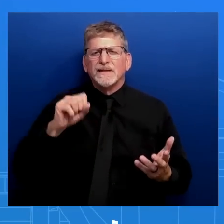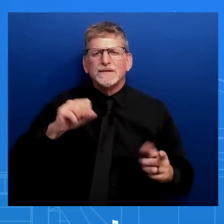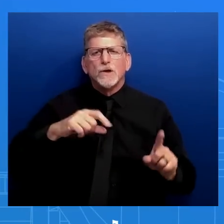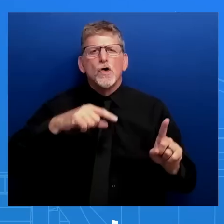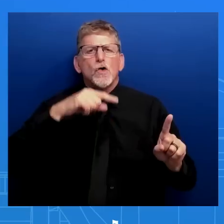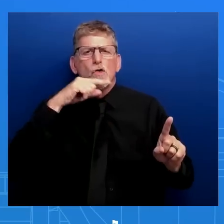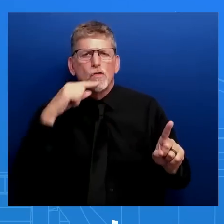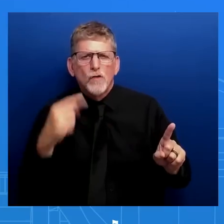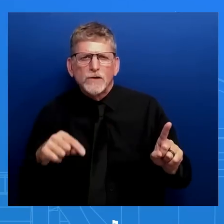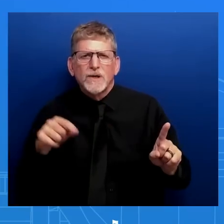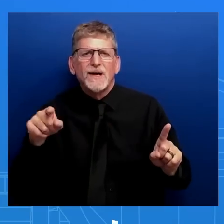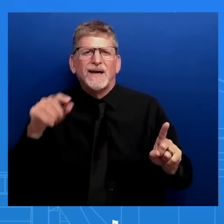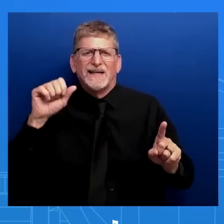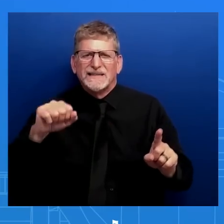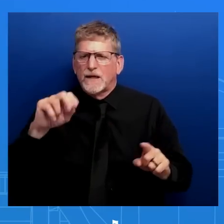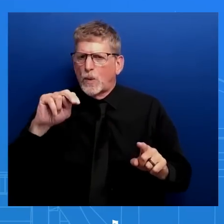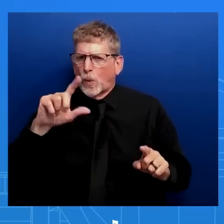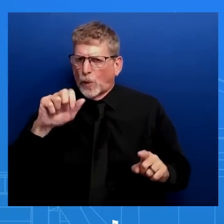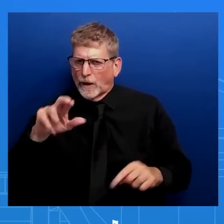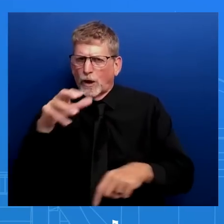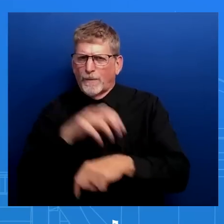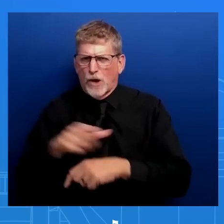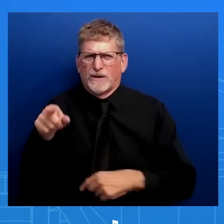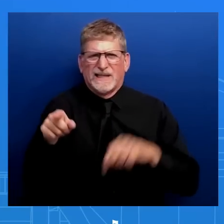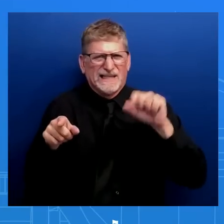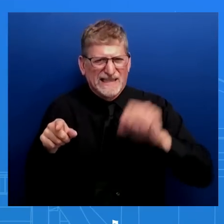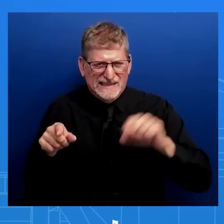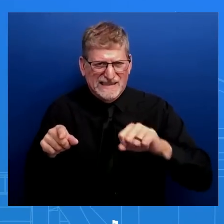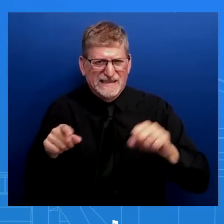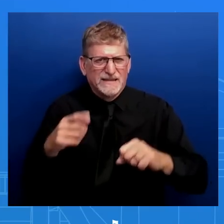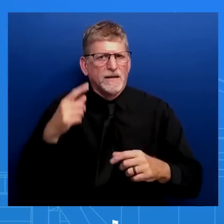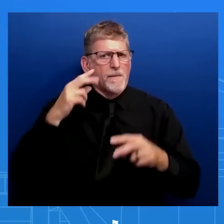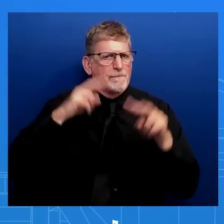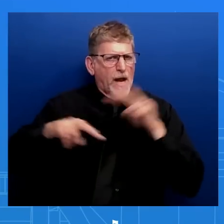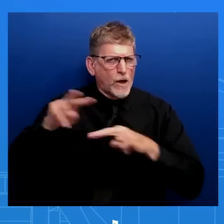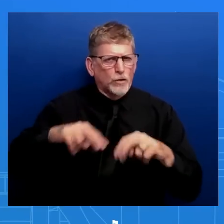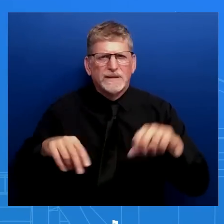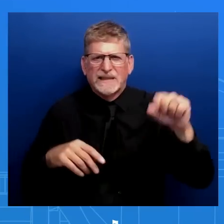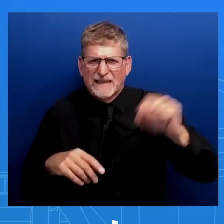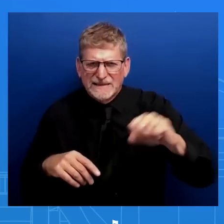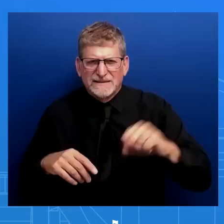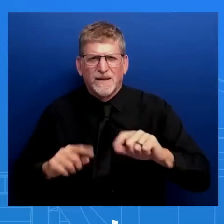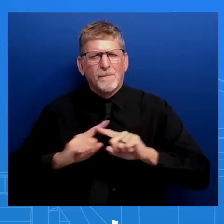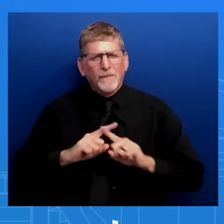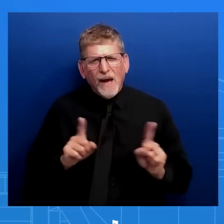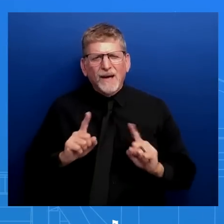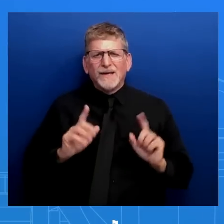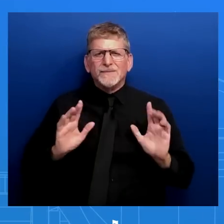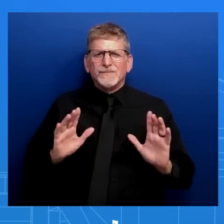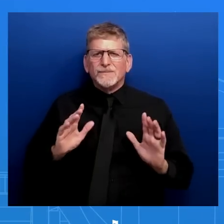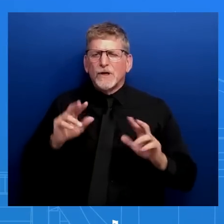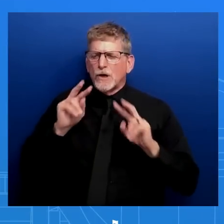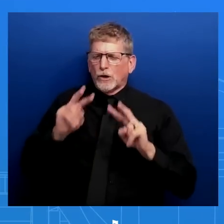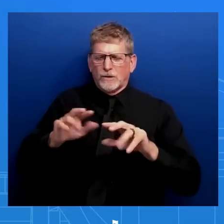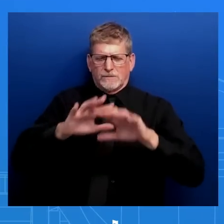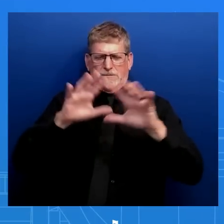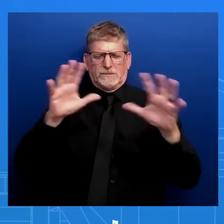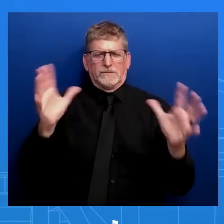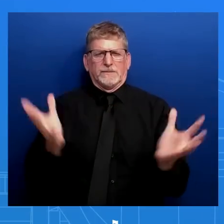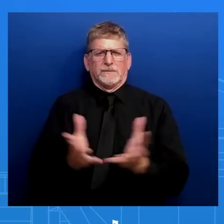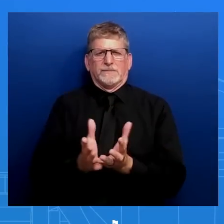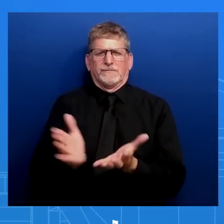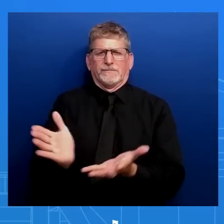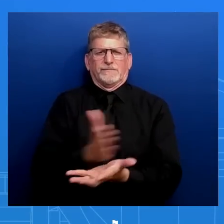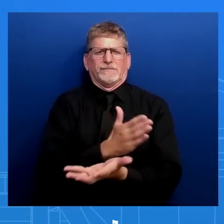yes, we continue to monitor that. But, I mean, I just think if you look at the scope of recent events, again, over the past year and a